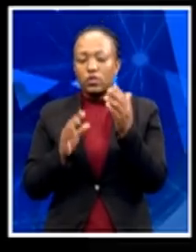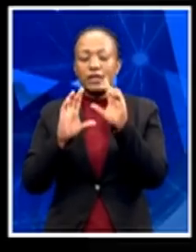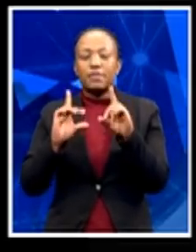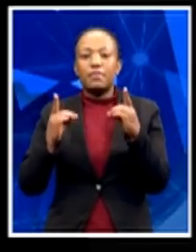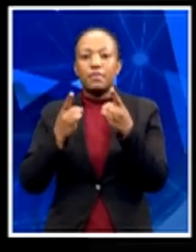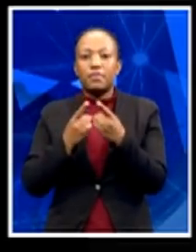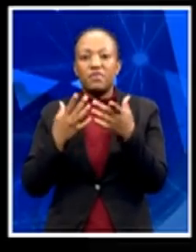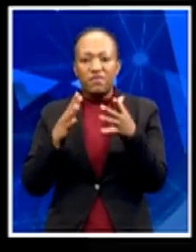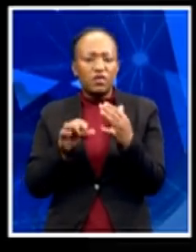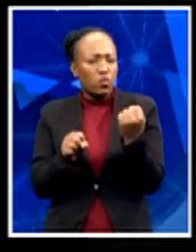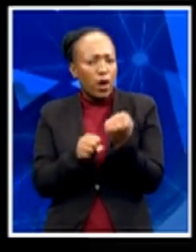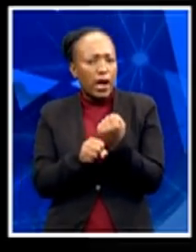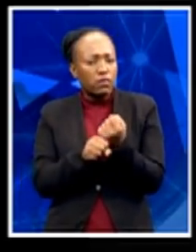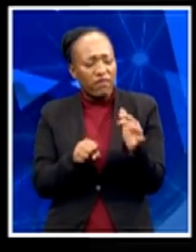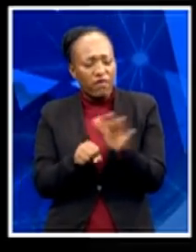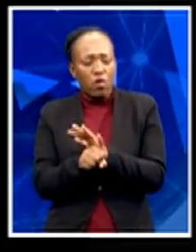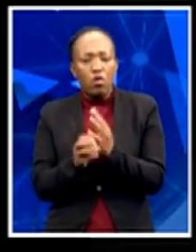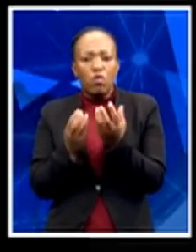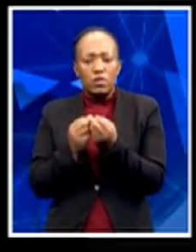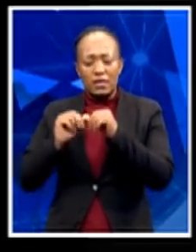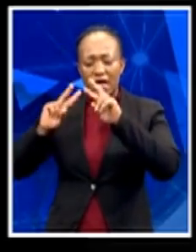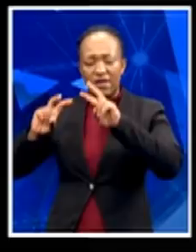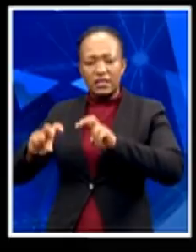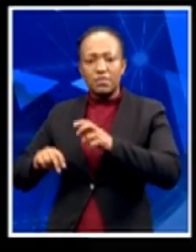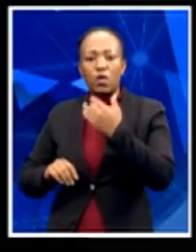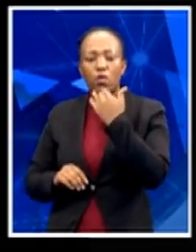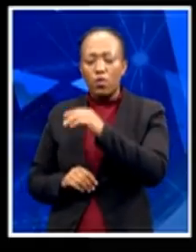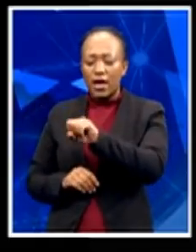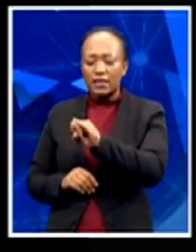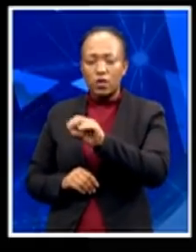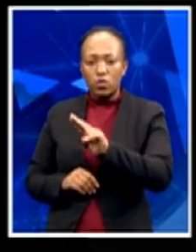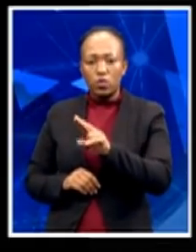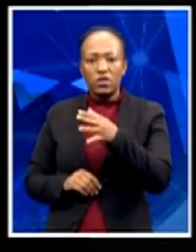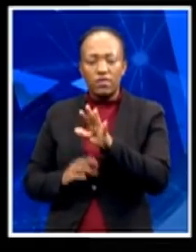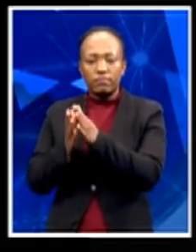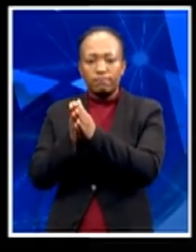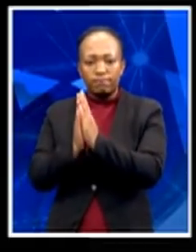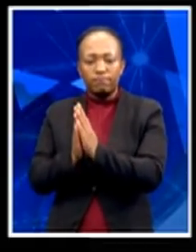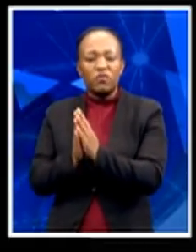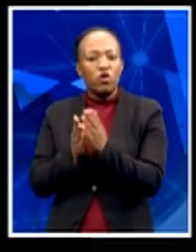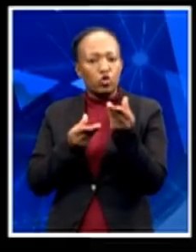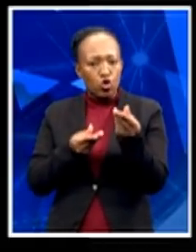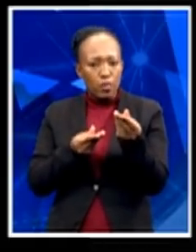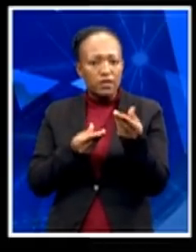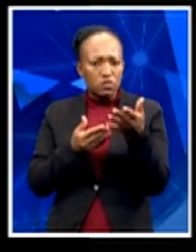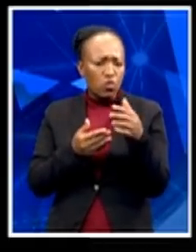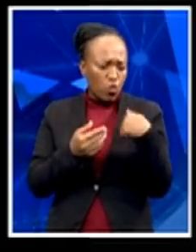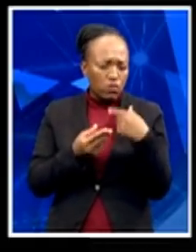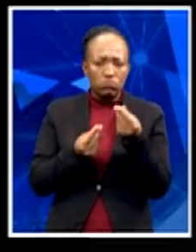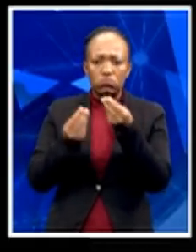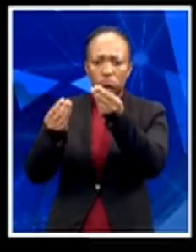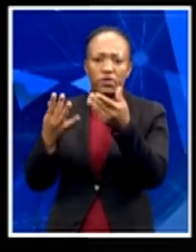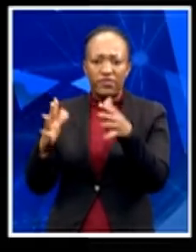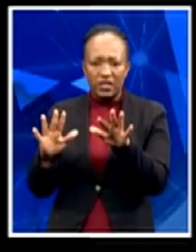this investigation by the SIU. They've requested a number of documents which were provided. They've requested some IT